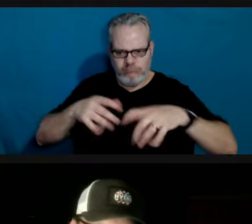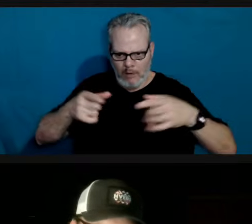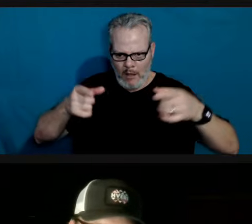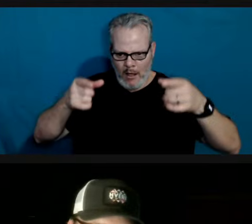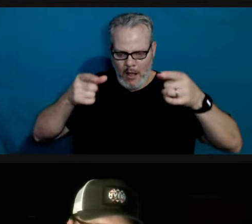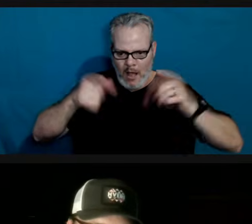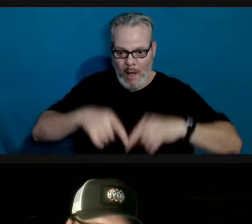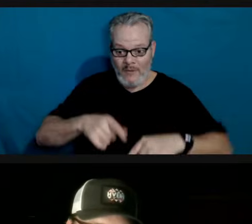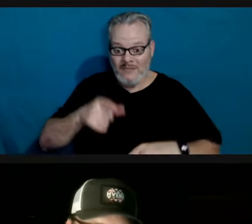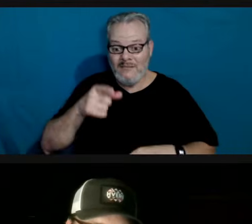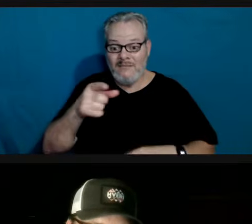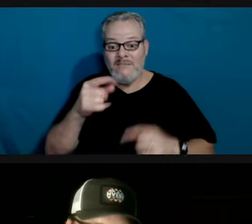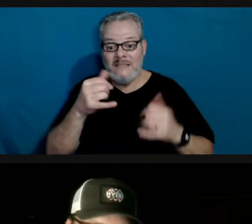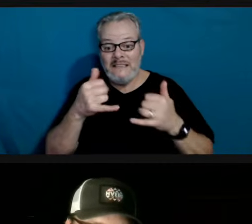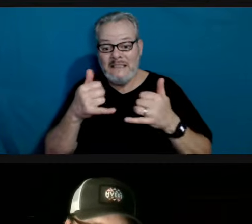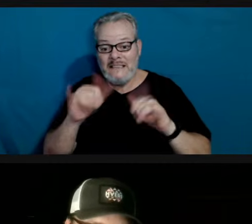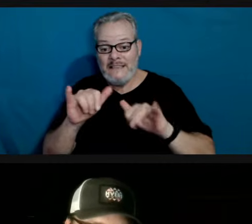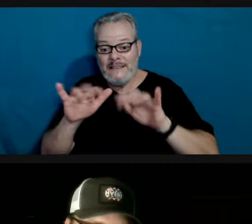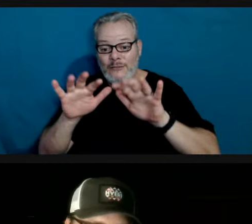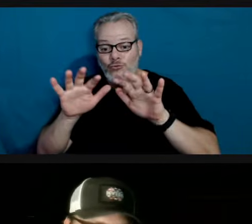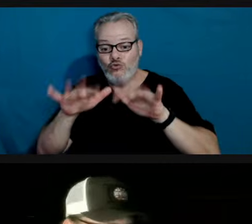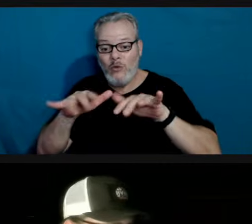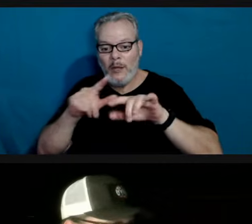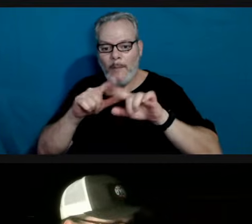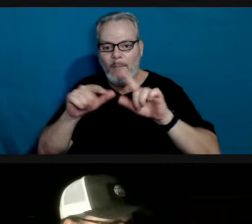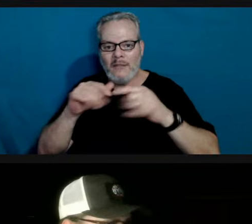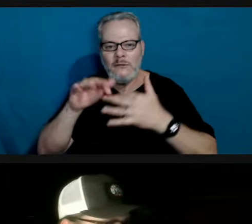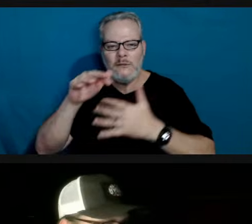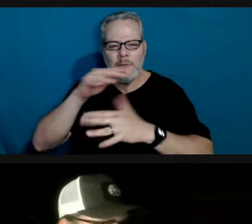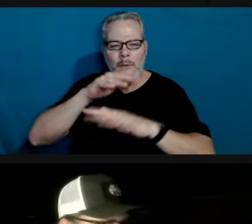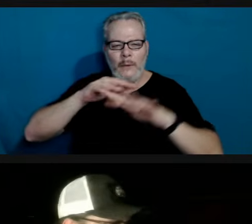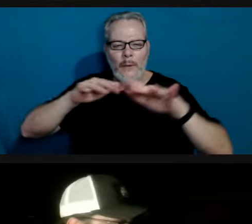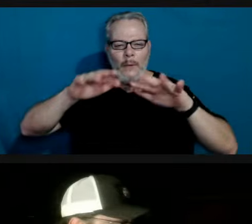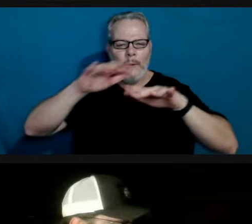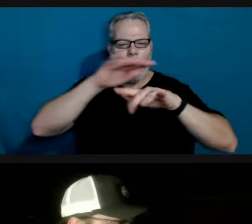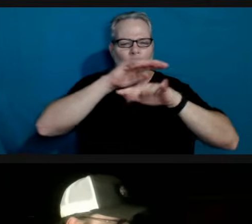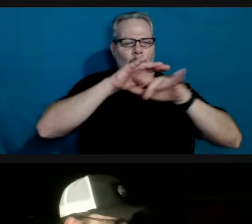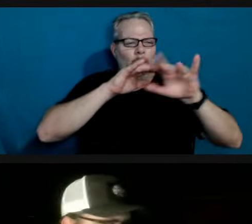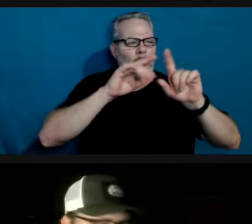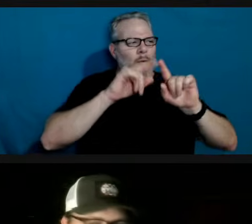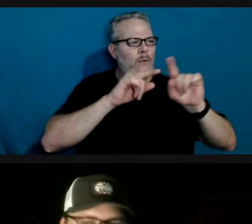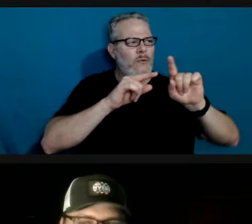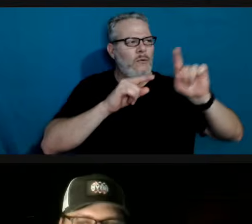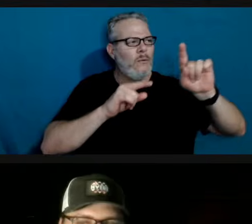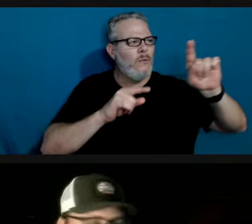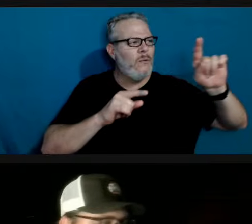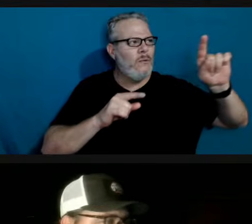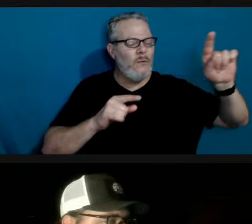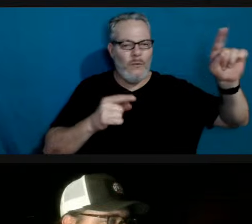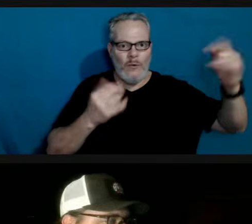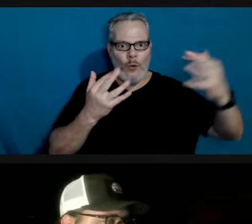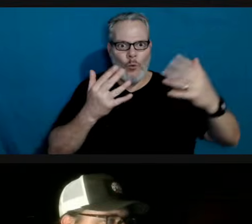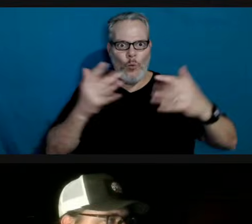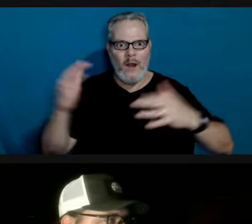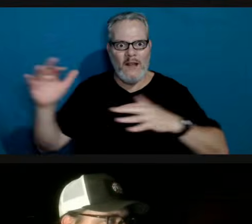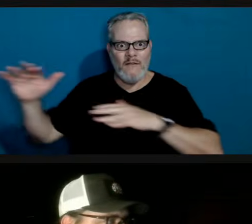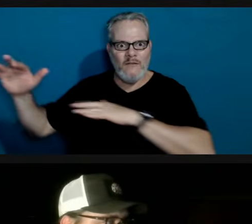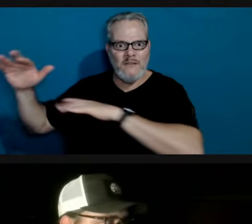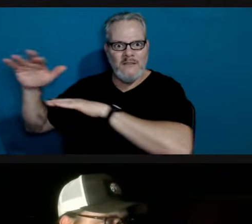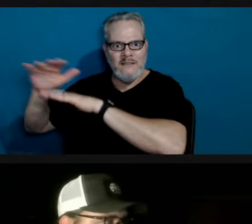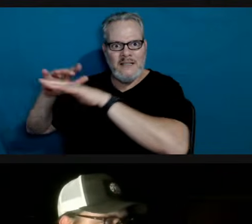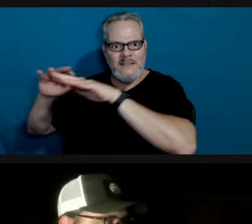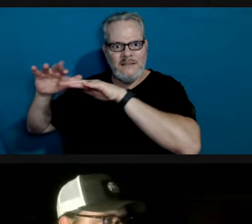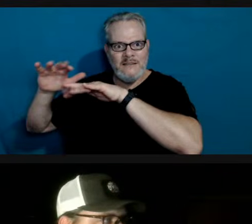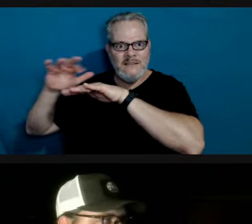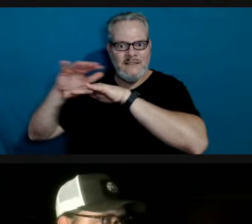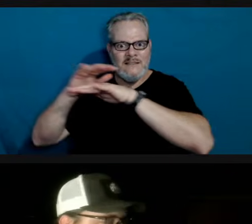kind of raining out, but the storm has passed. We are, in between waiting for the arrival of the next. So this was taken 2 nights ago, and just being